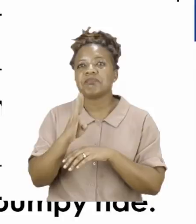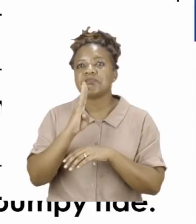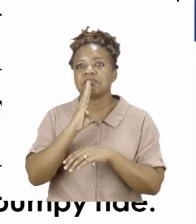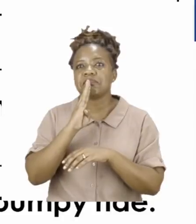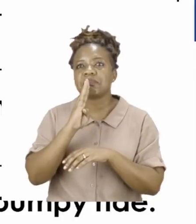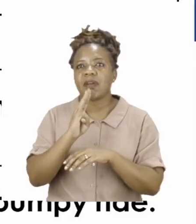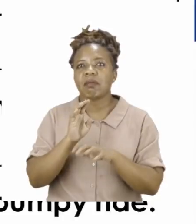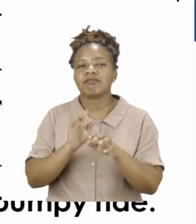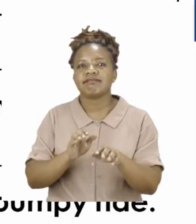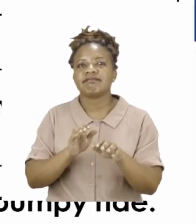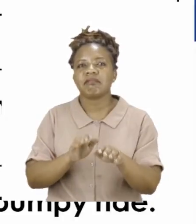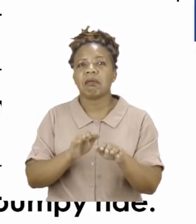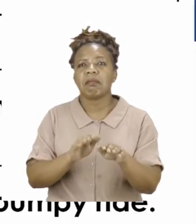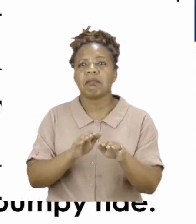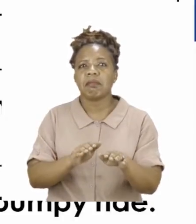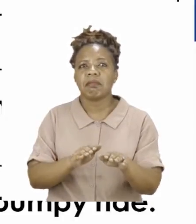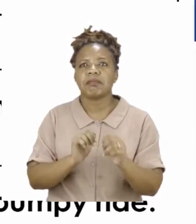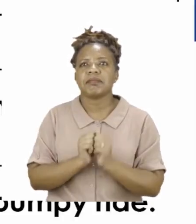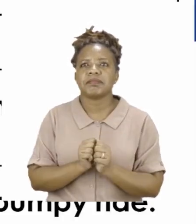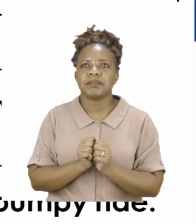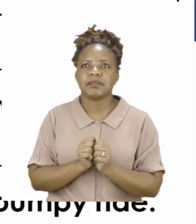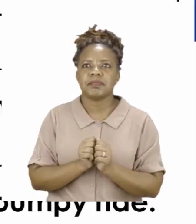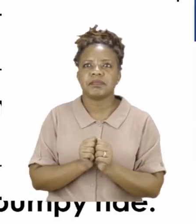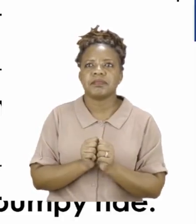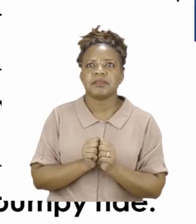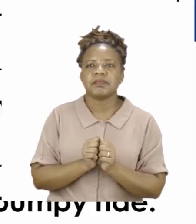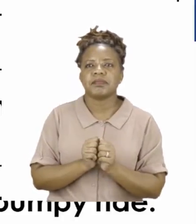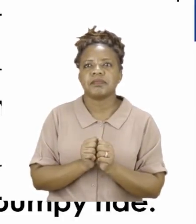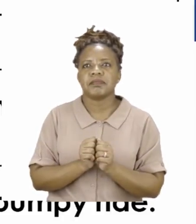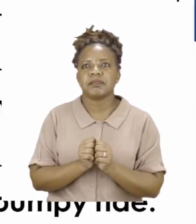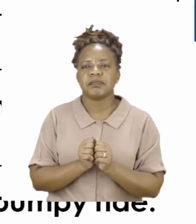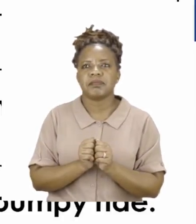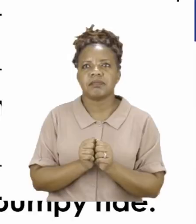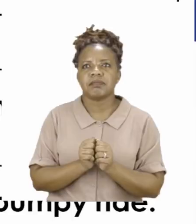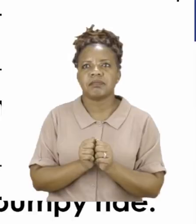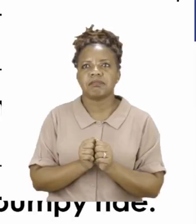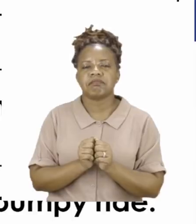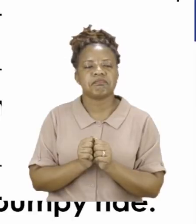Traveling by dash will be a bumpy ride.